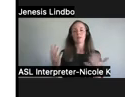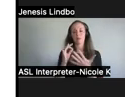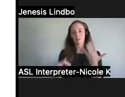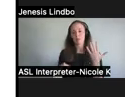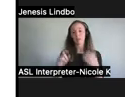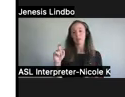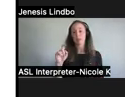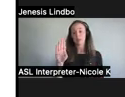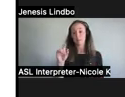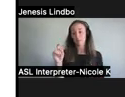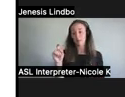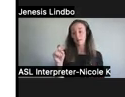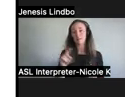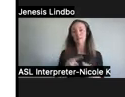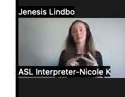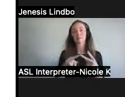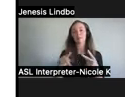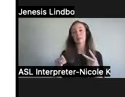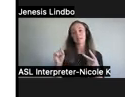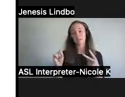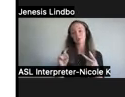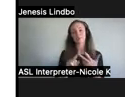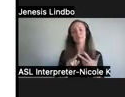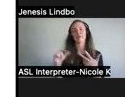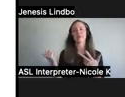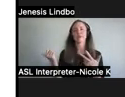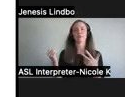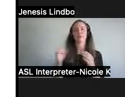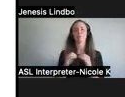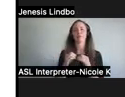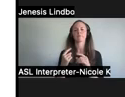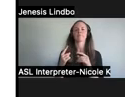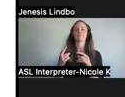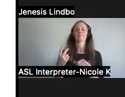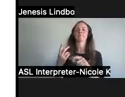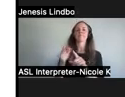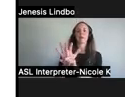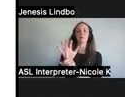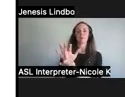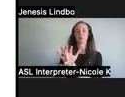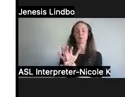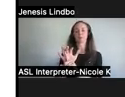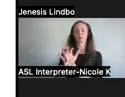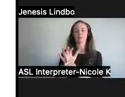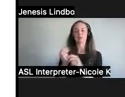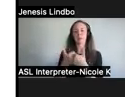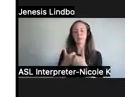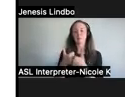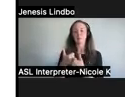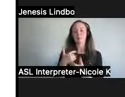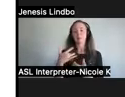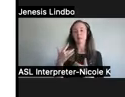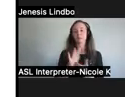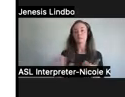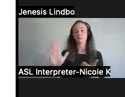Xbox controllers, PlayStation controllers, and some of the more common consoles. Typically the controller price ranges from about $100